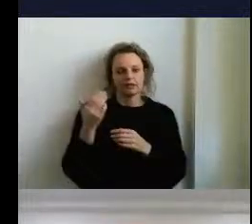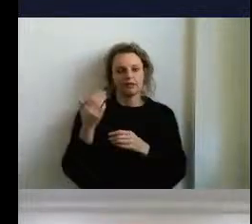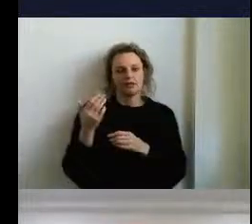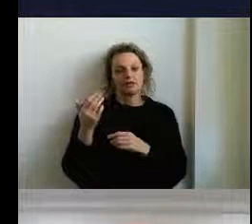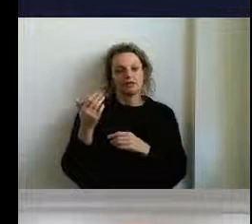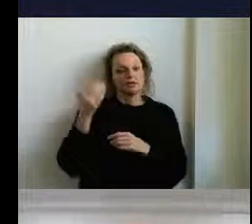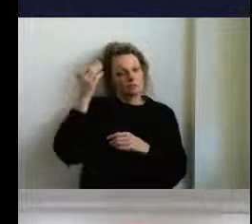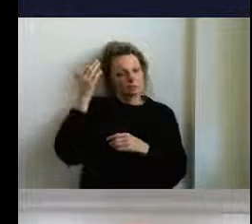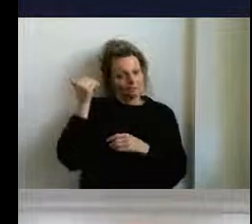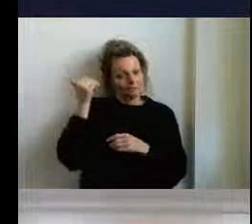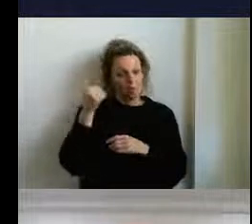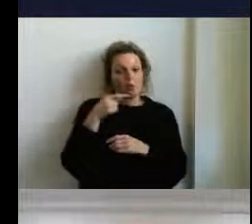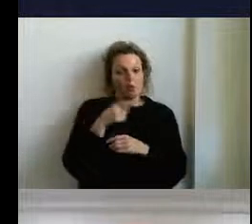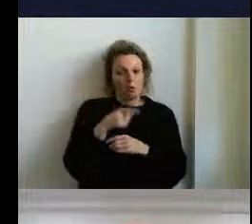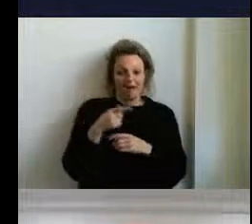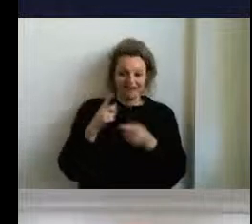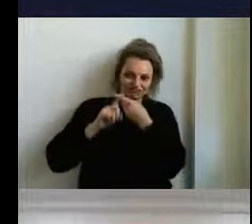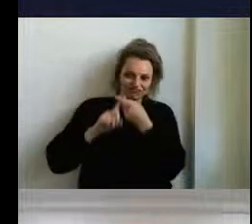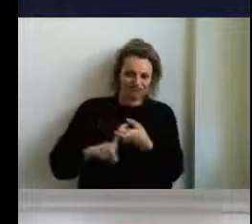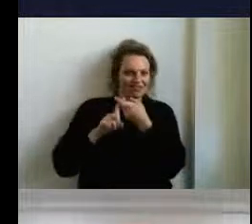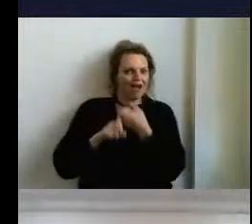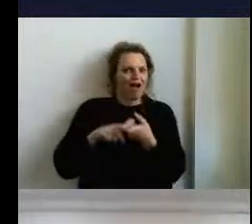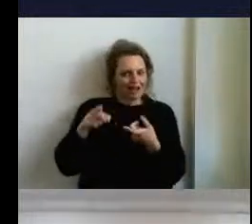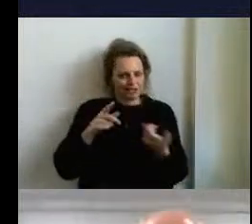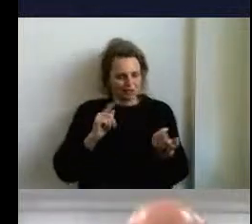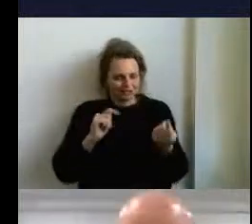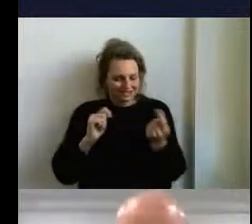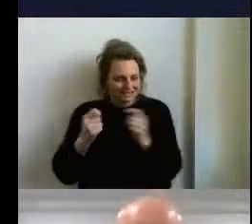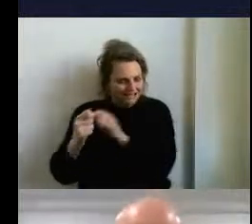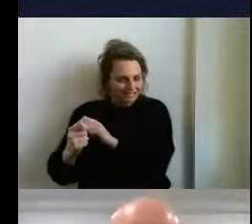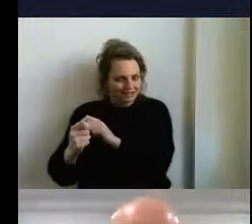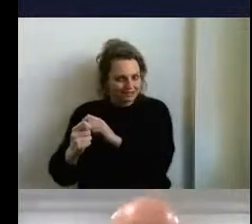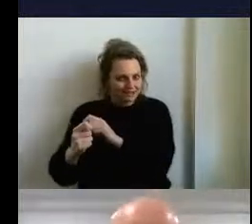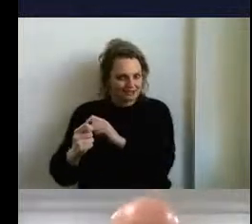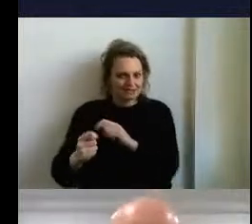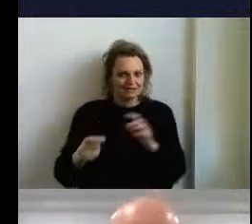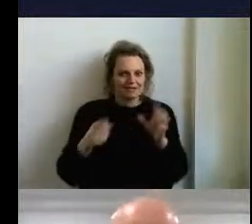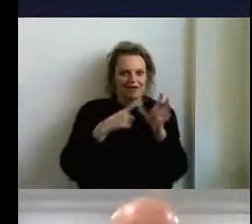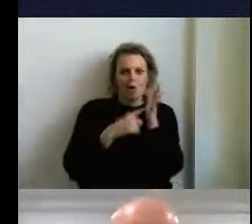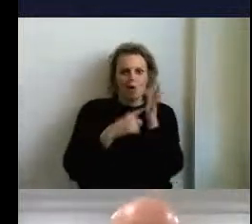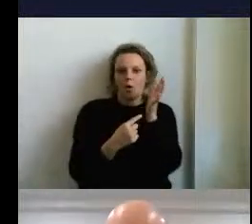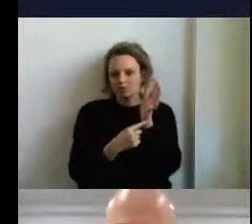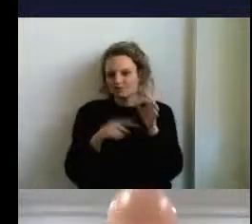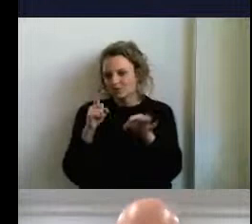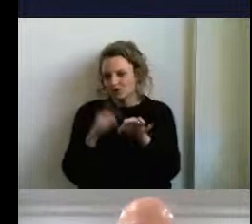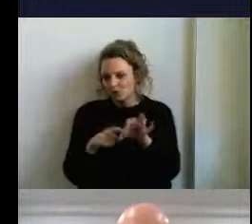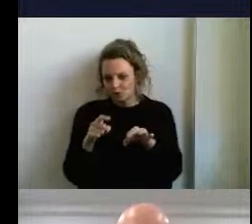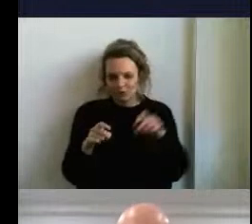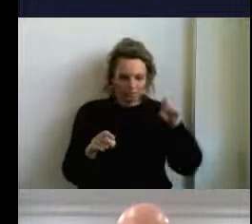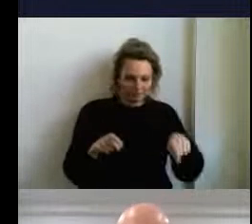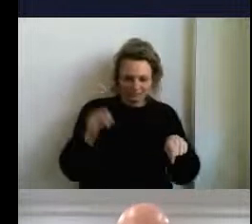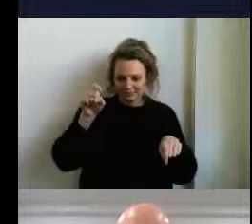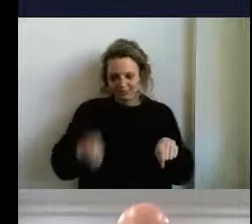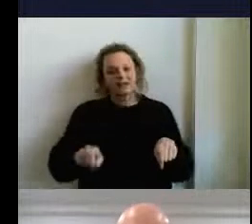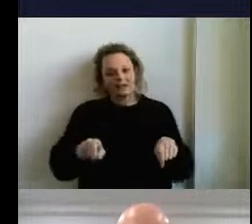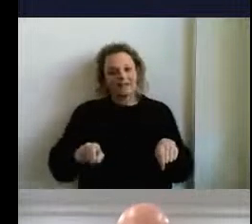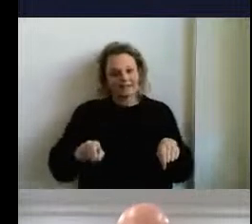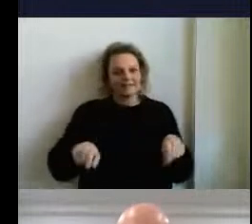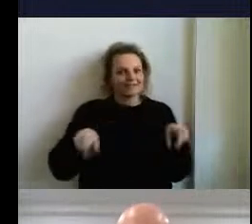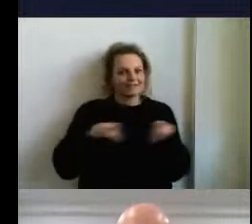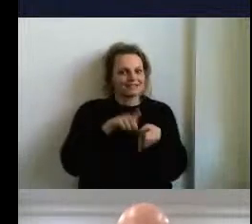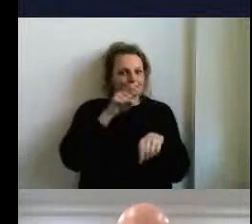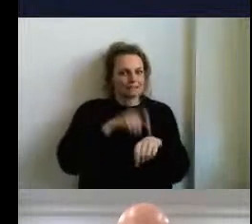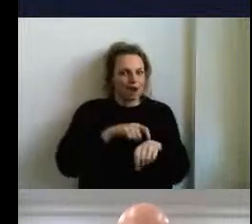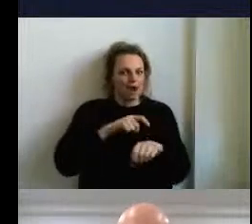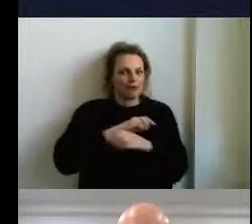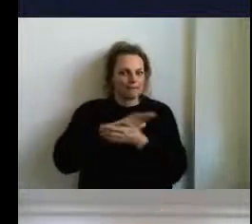So I do lean on that, the Alt Q. Alt Q, Addy, do you use Alt Q now? I do, yes. I